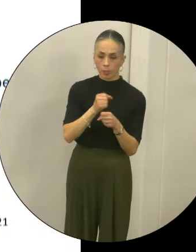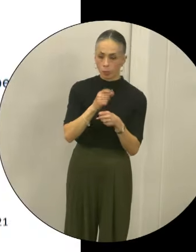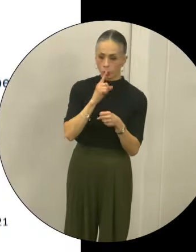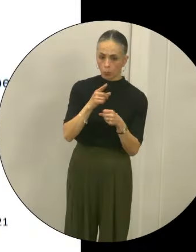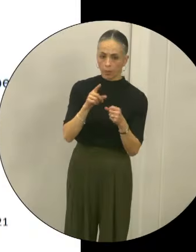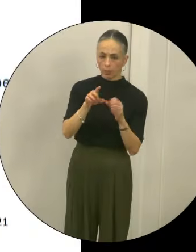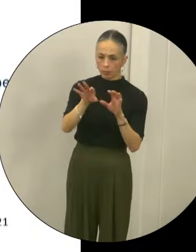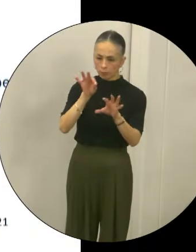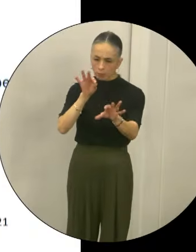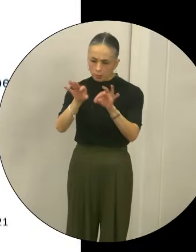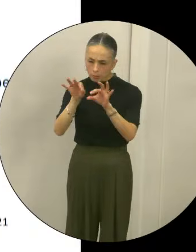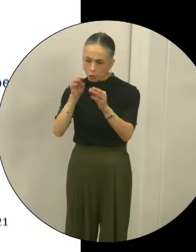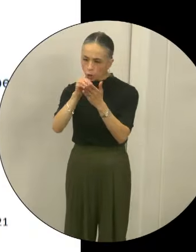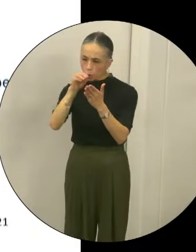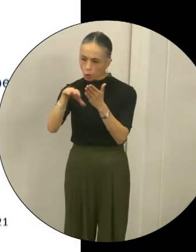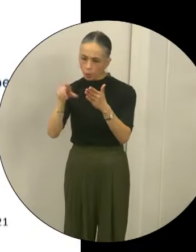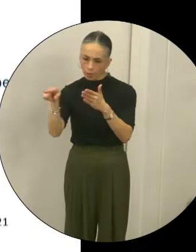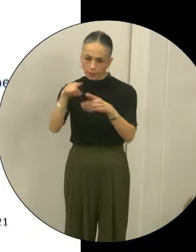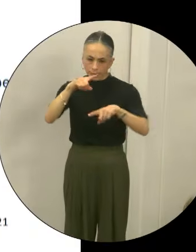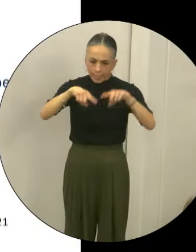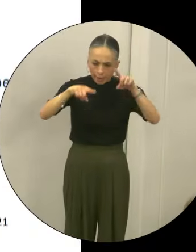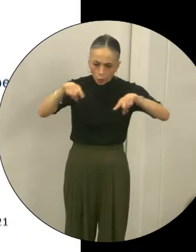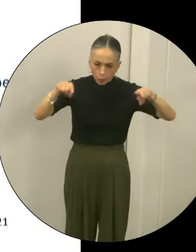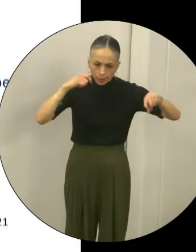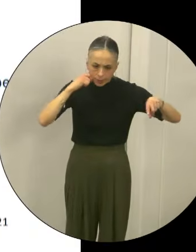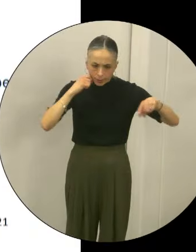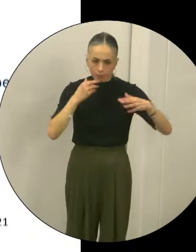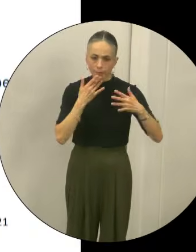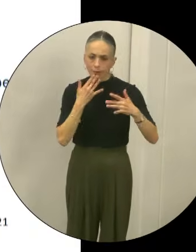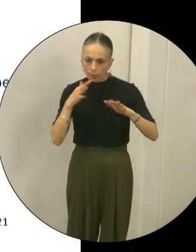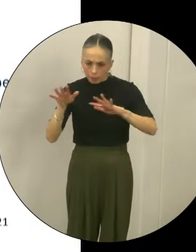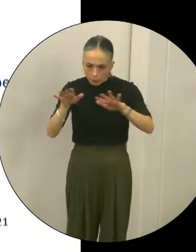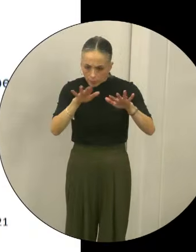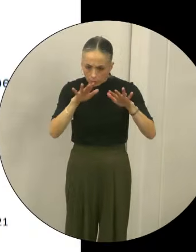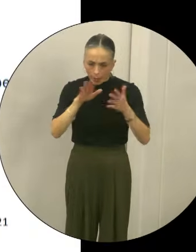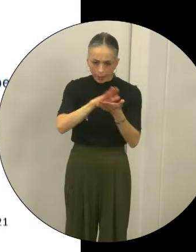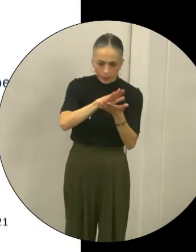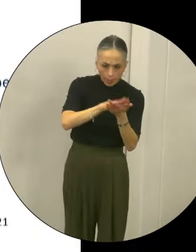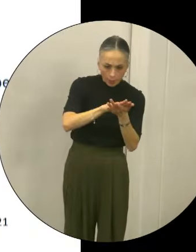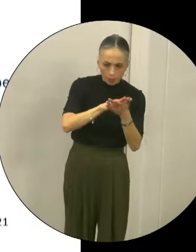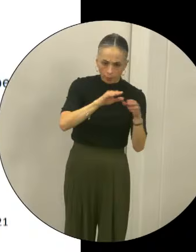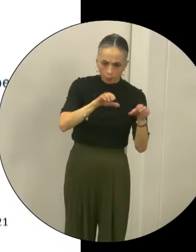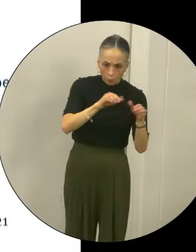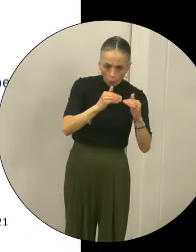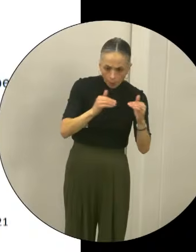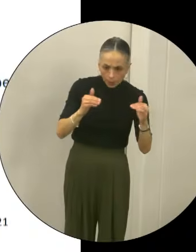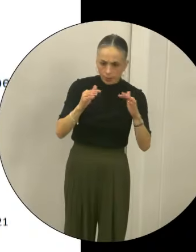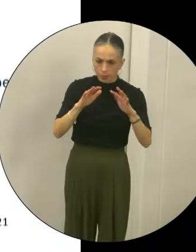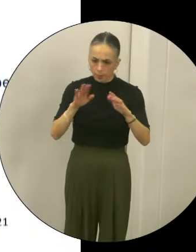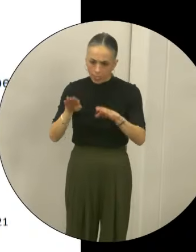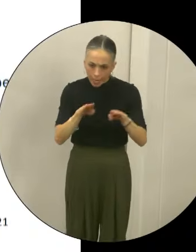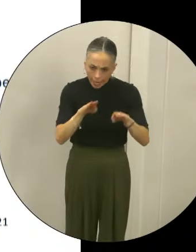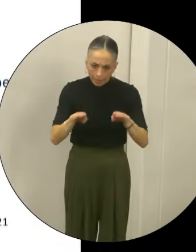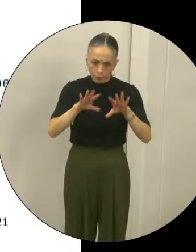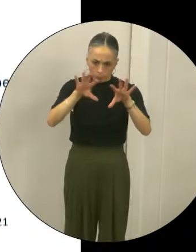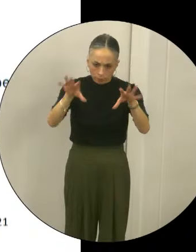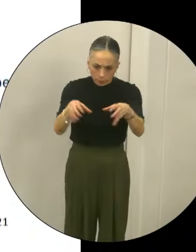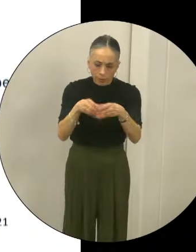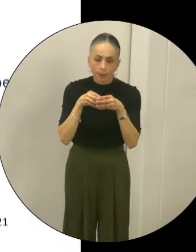of the student body across demographics, academic performance, and behavior. Following each town hall